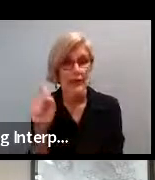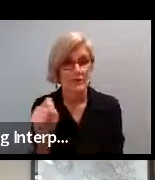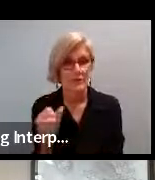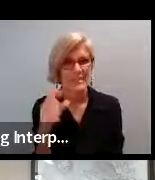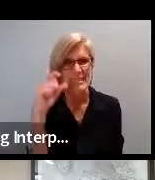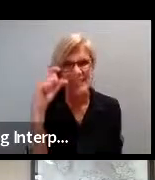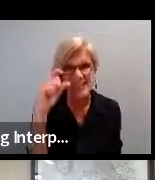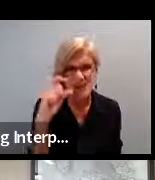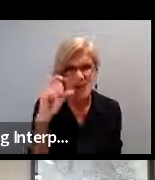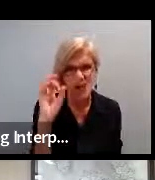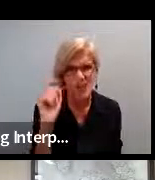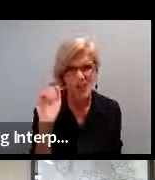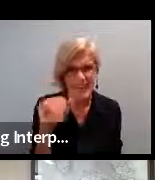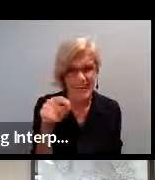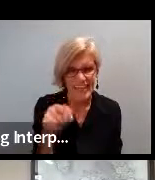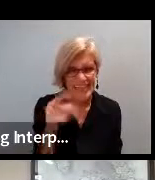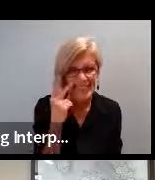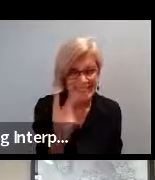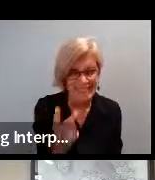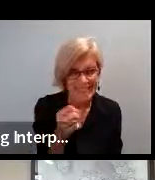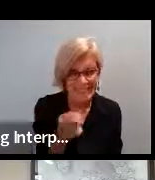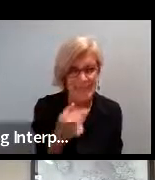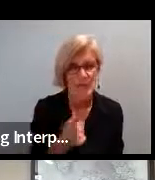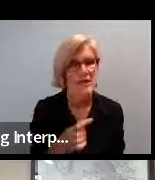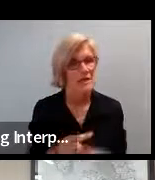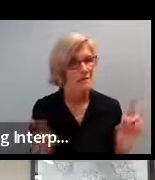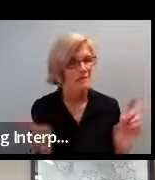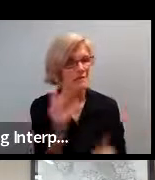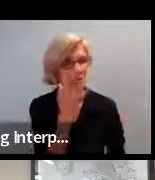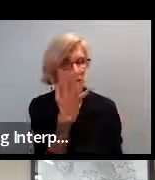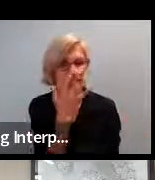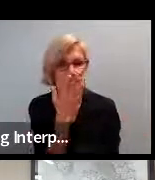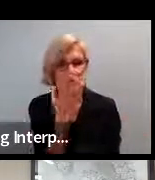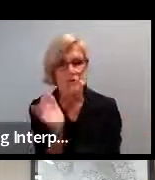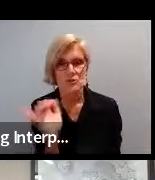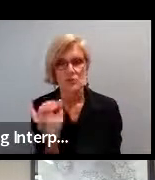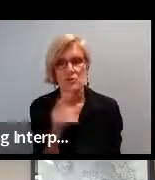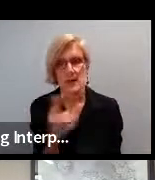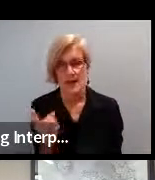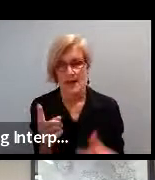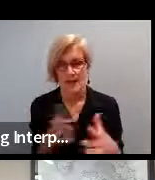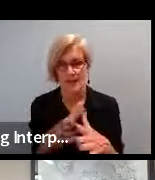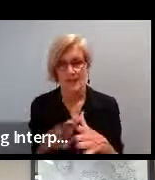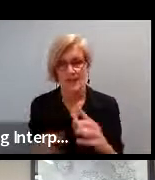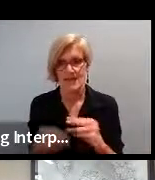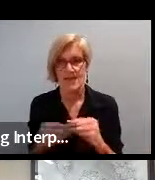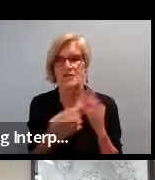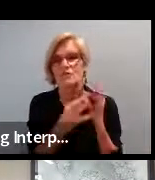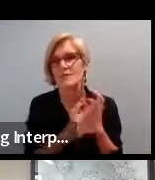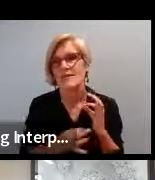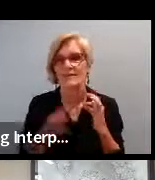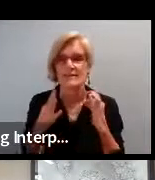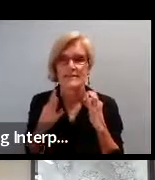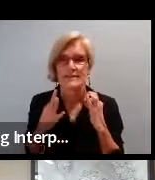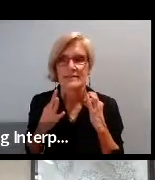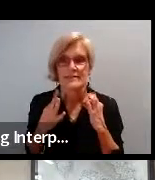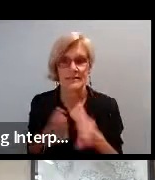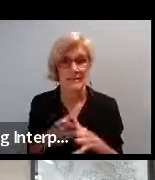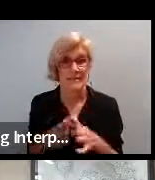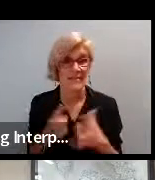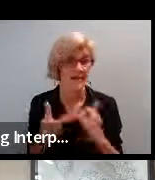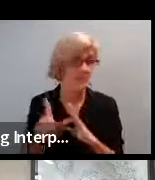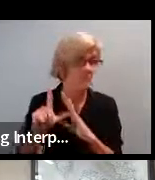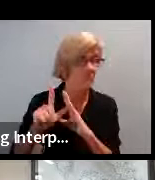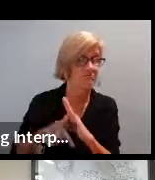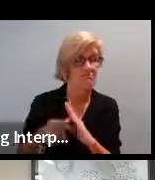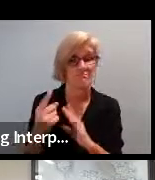like this, and we have lots of different colors, and you put it on a necklace. And then after a while,